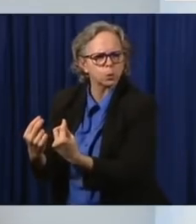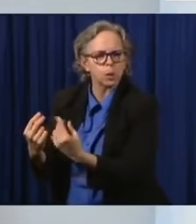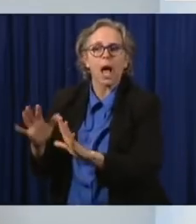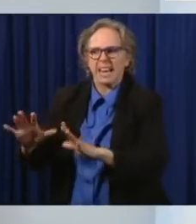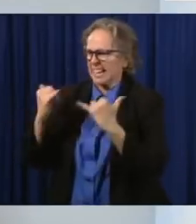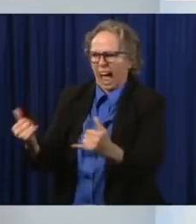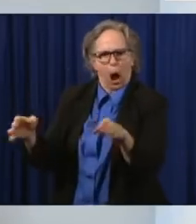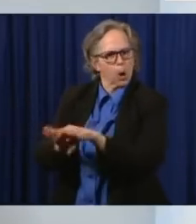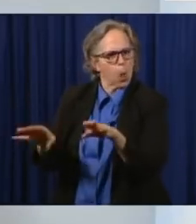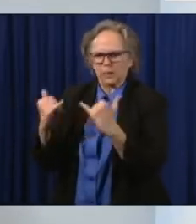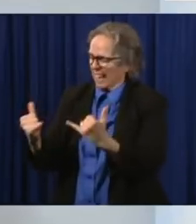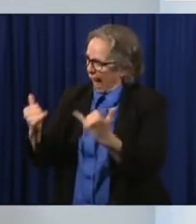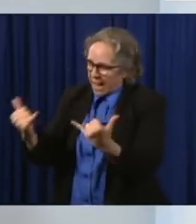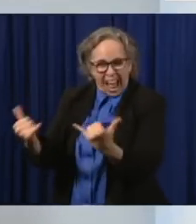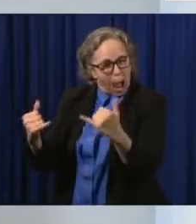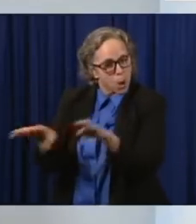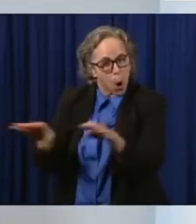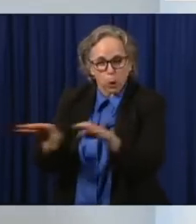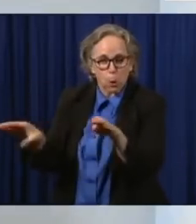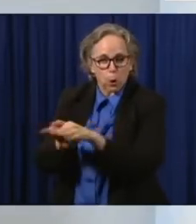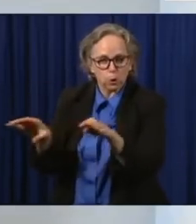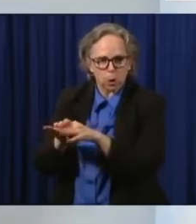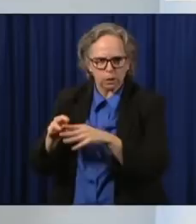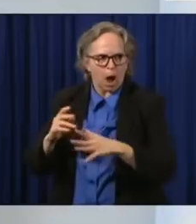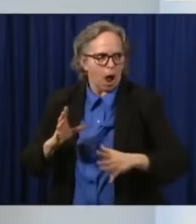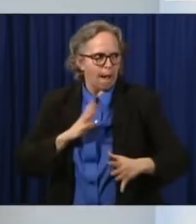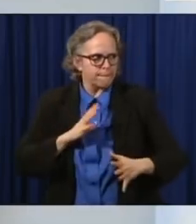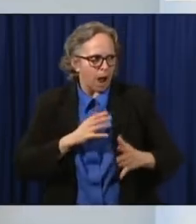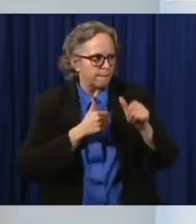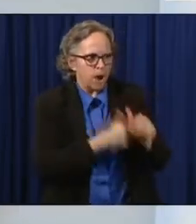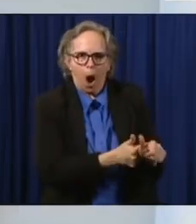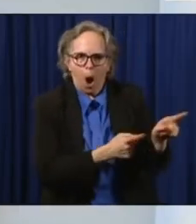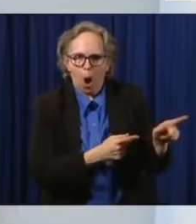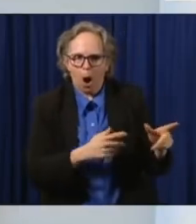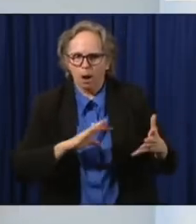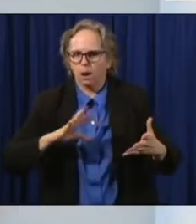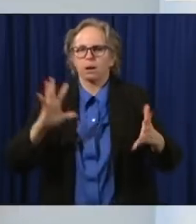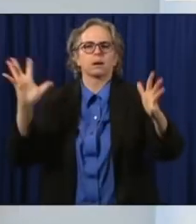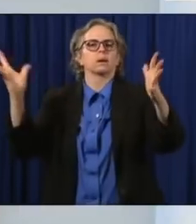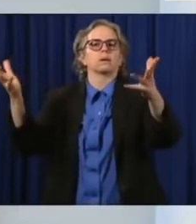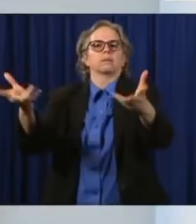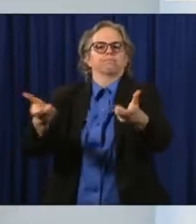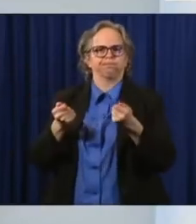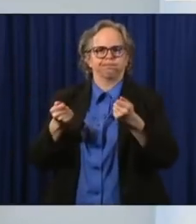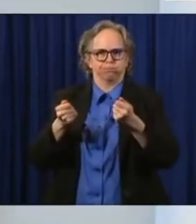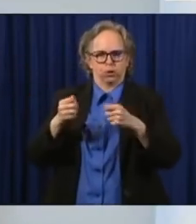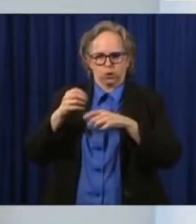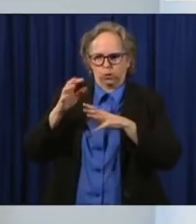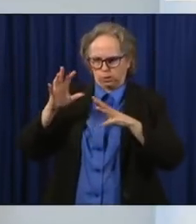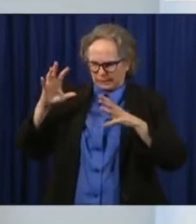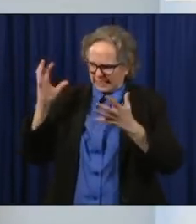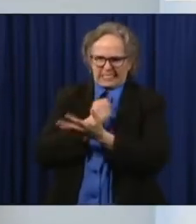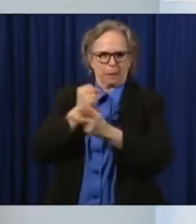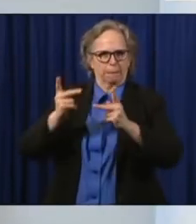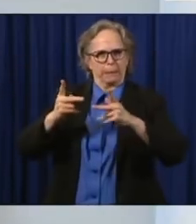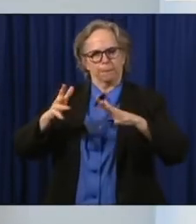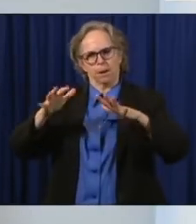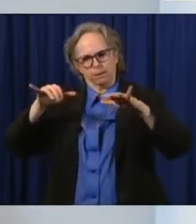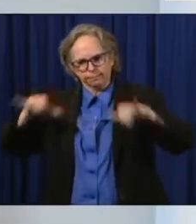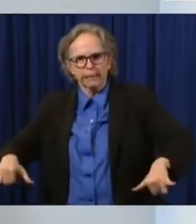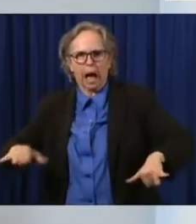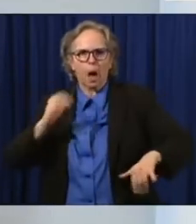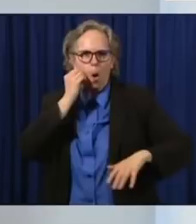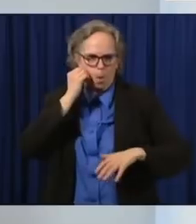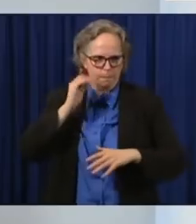And so many aspects of our life slowed or stopped completely. We didn't know